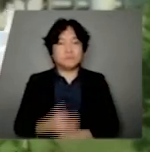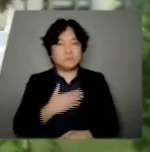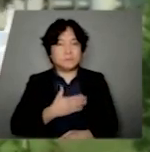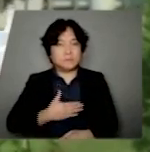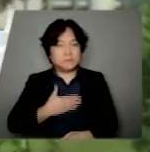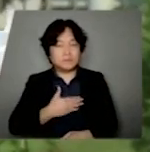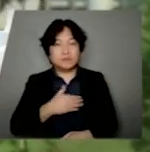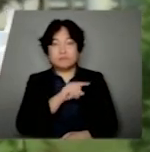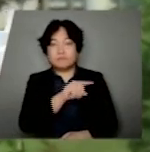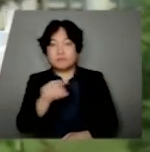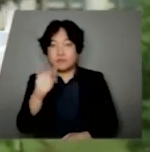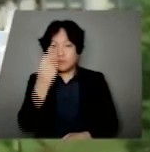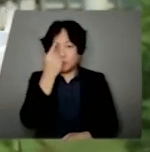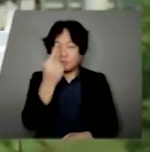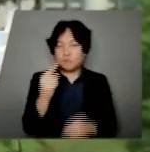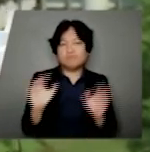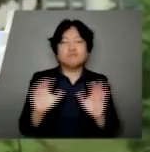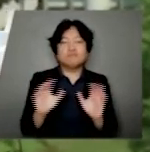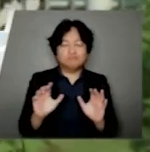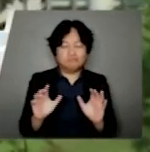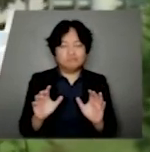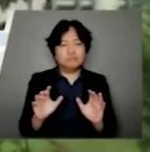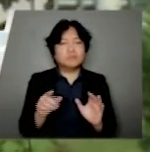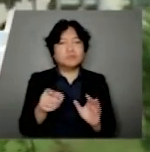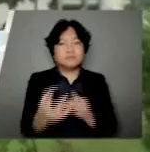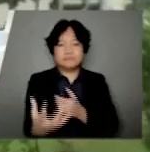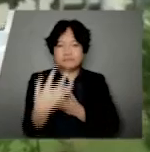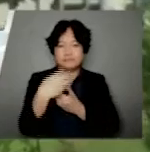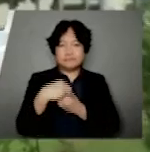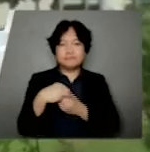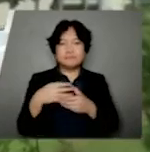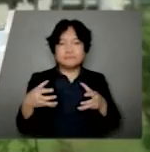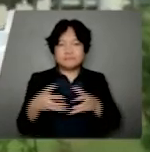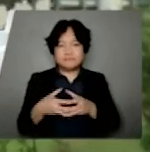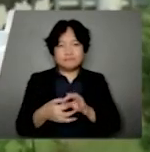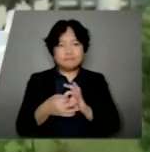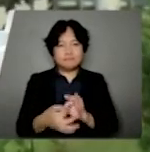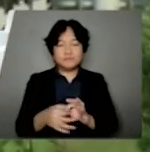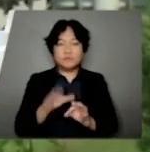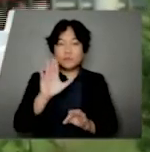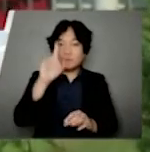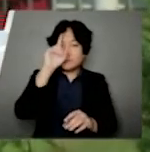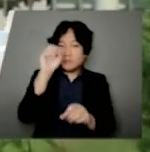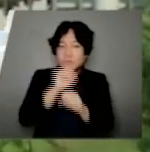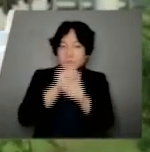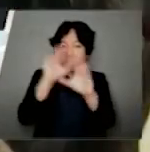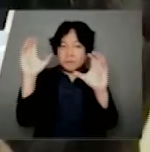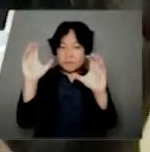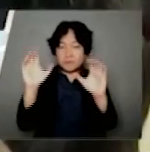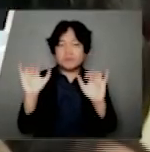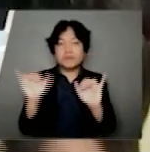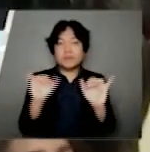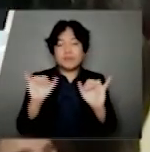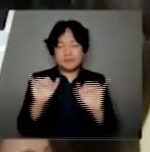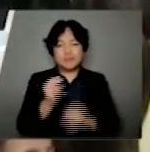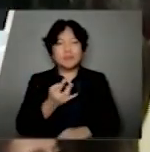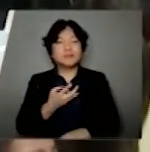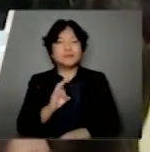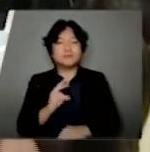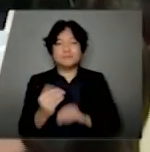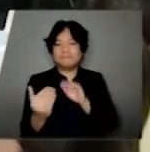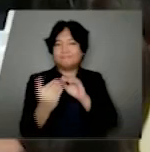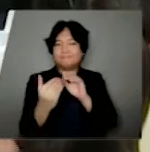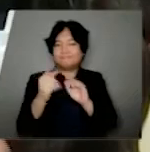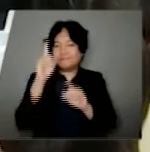alone. You are a part of us. And your dreams are also 17's dreams.